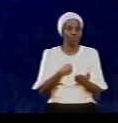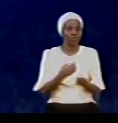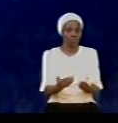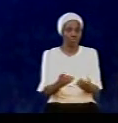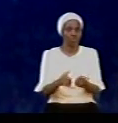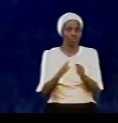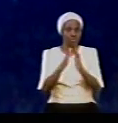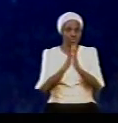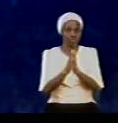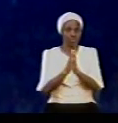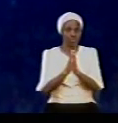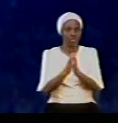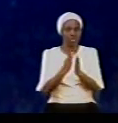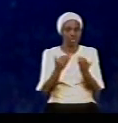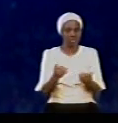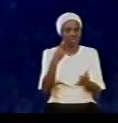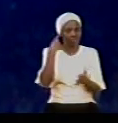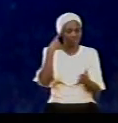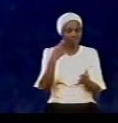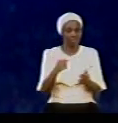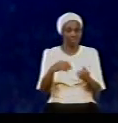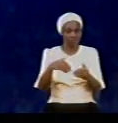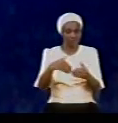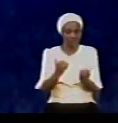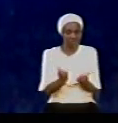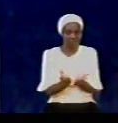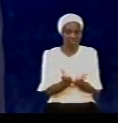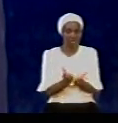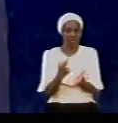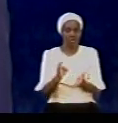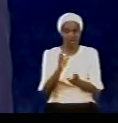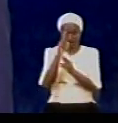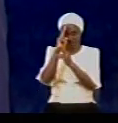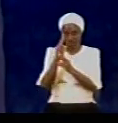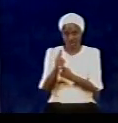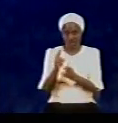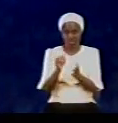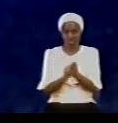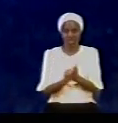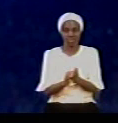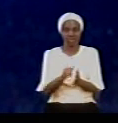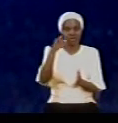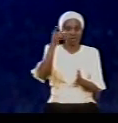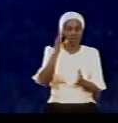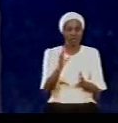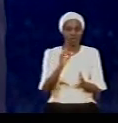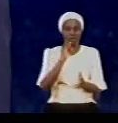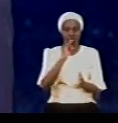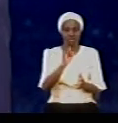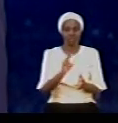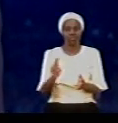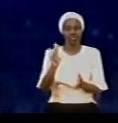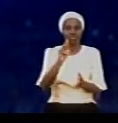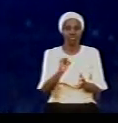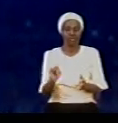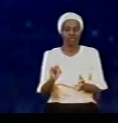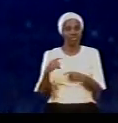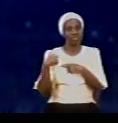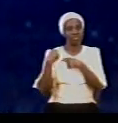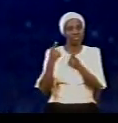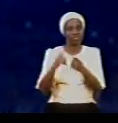that God has been using to make these things happen. This vessel of